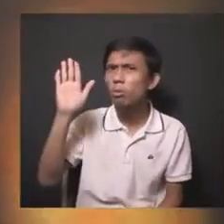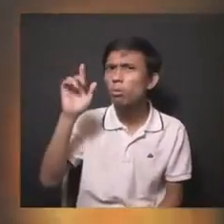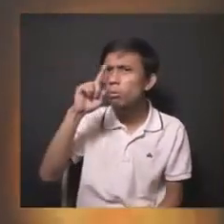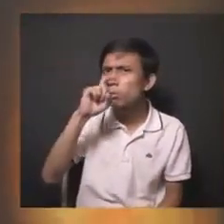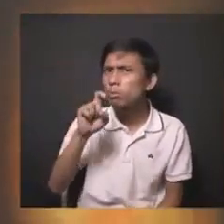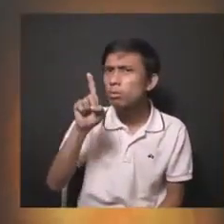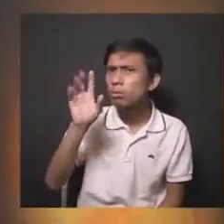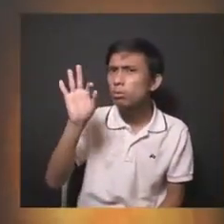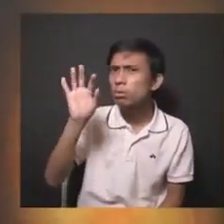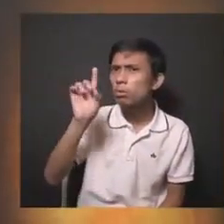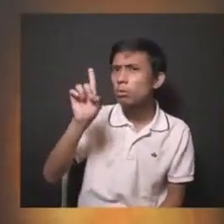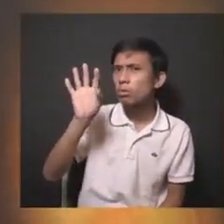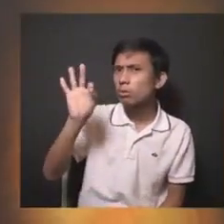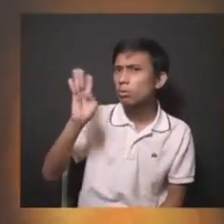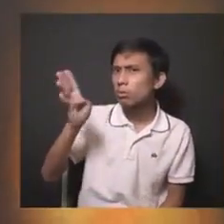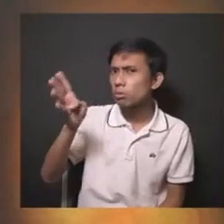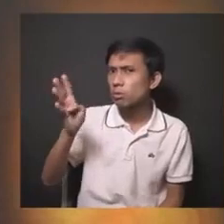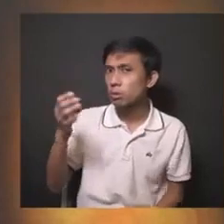hand? Walang tulakan.